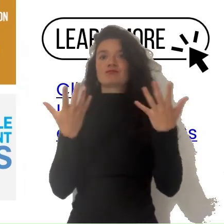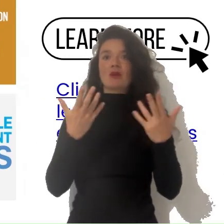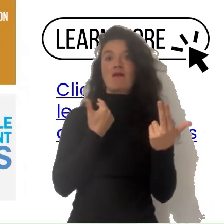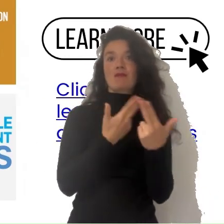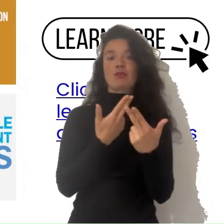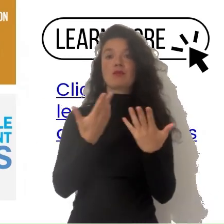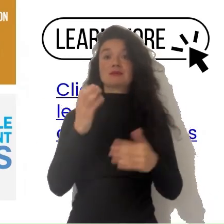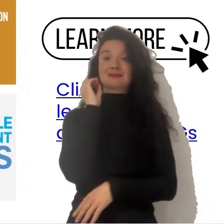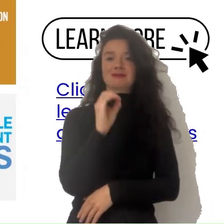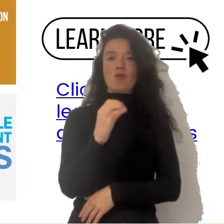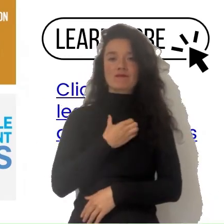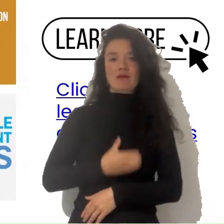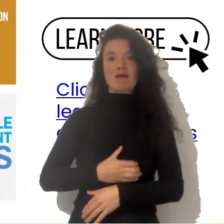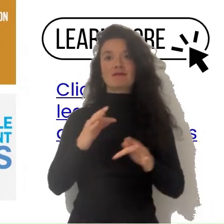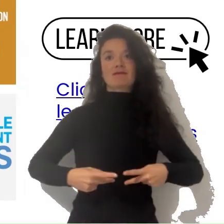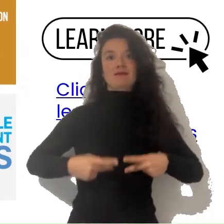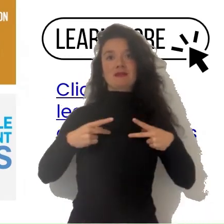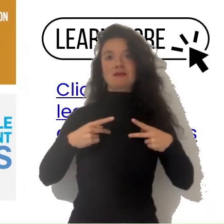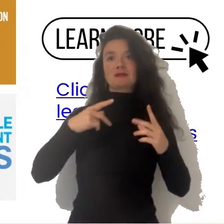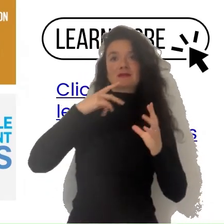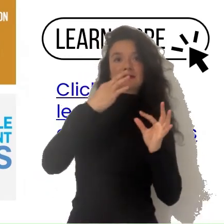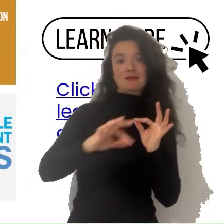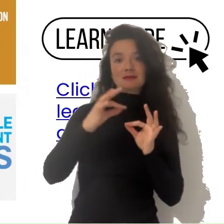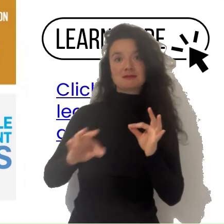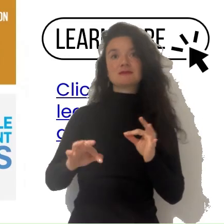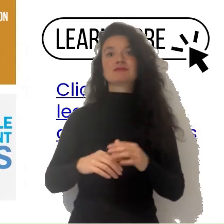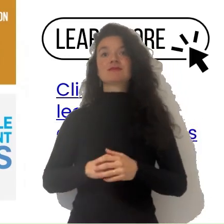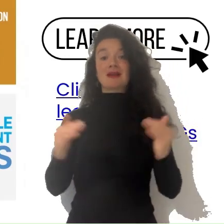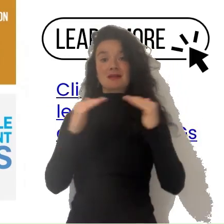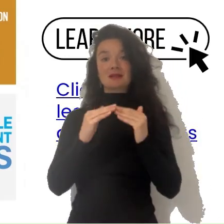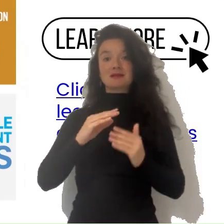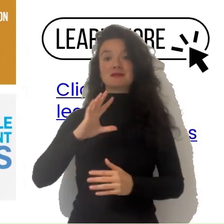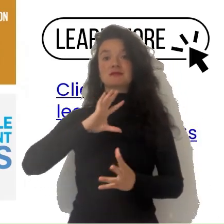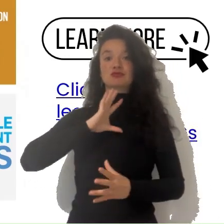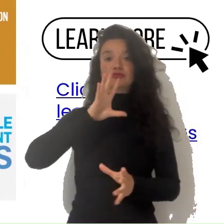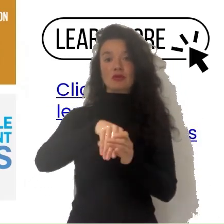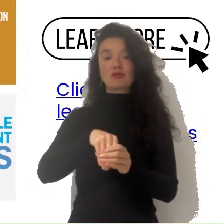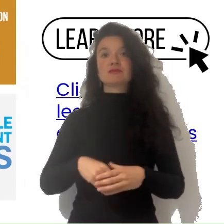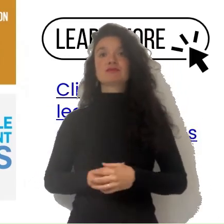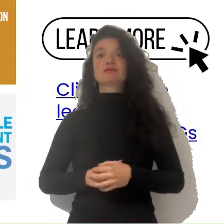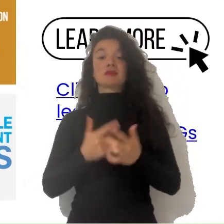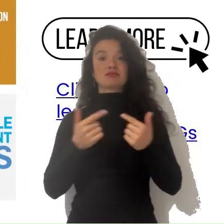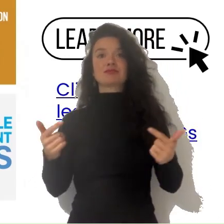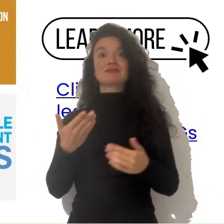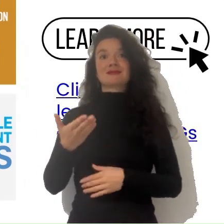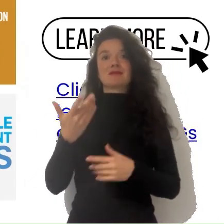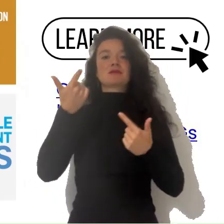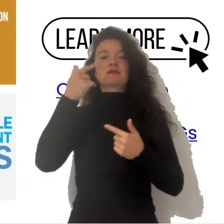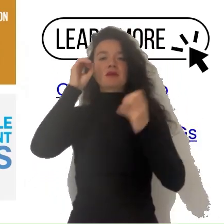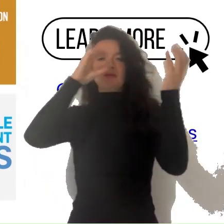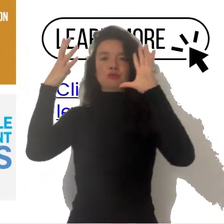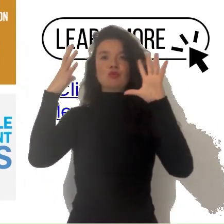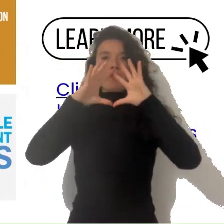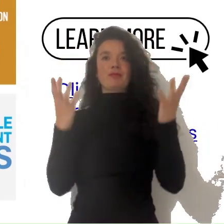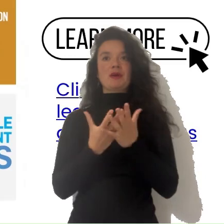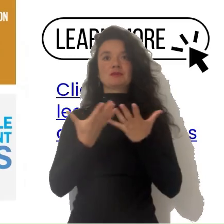United Nations aims to address zero hunger, also life on land, gender